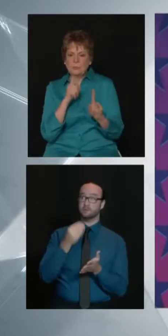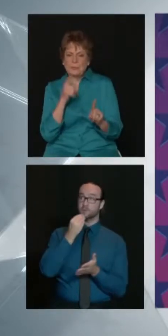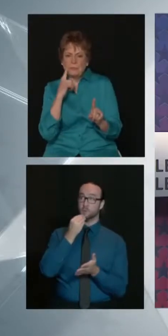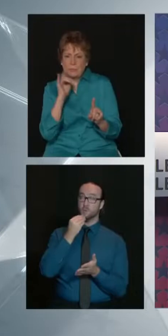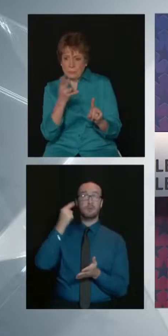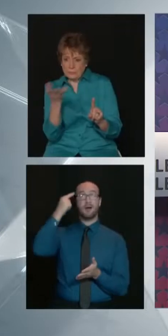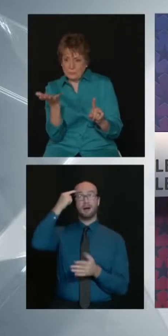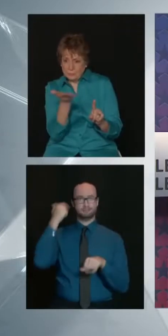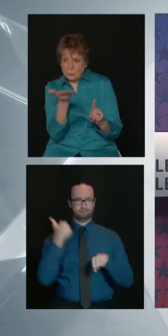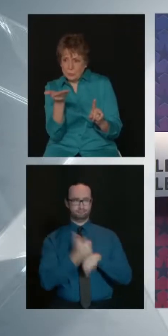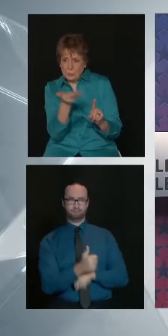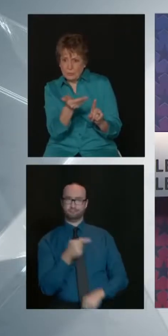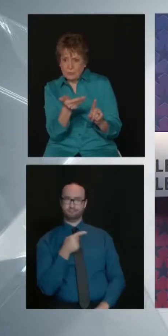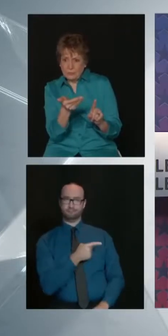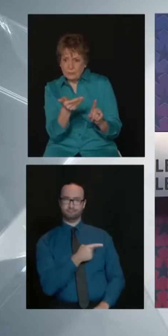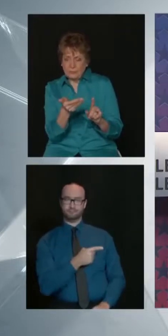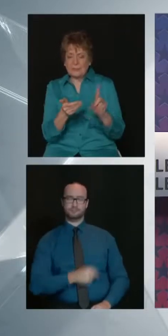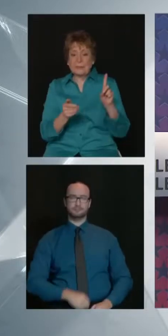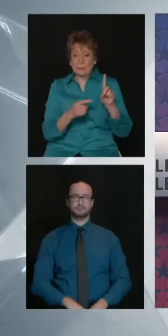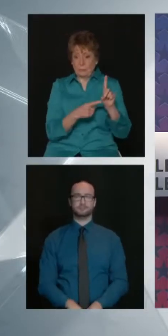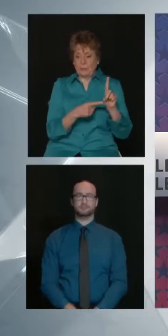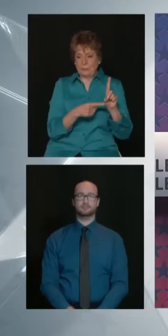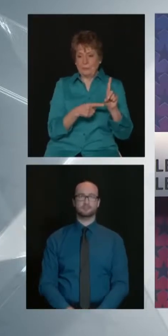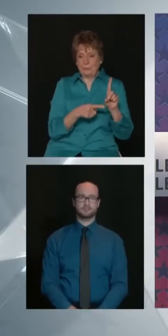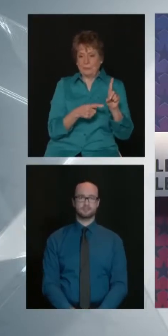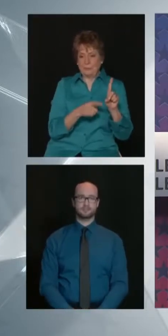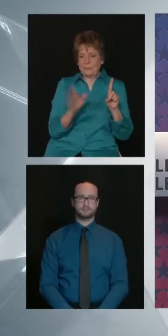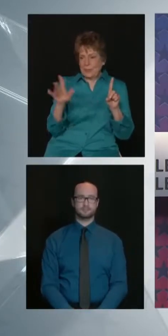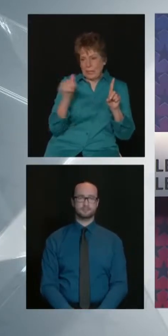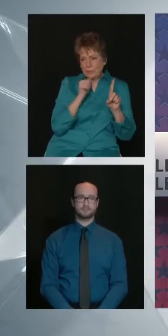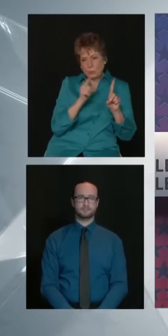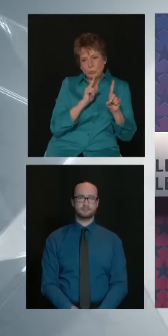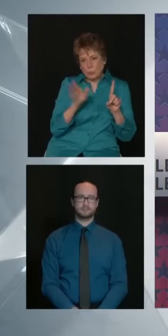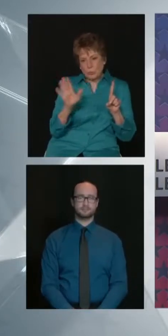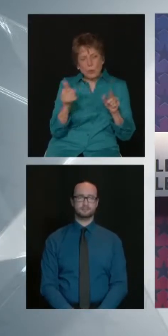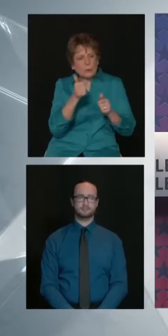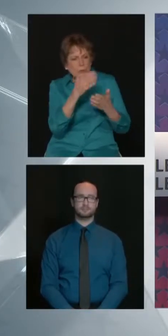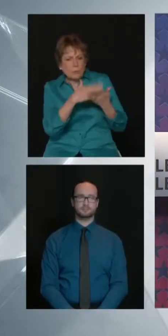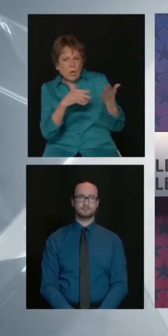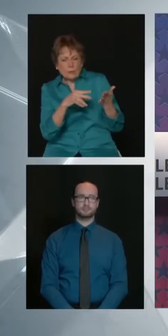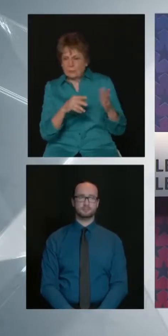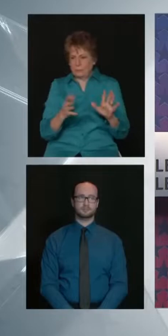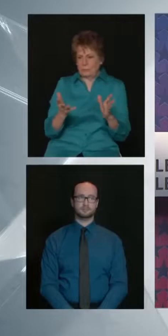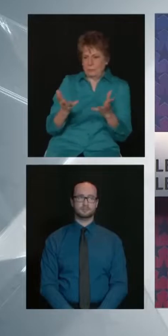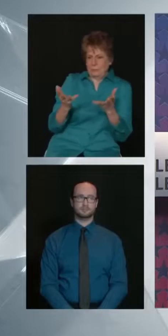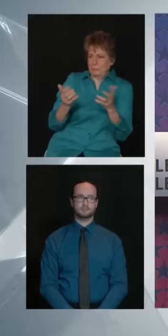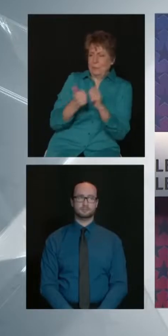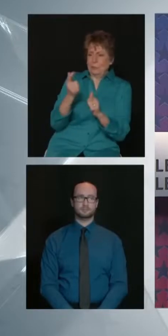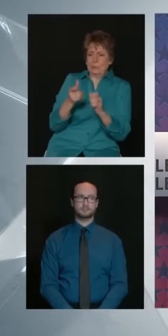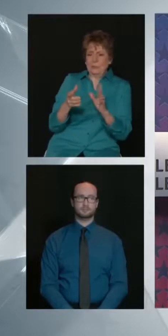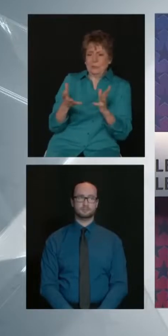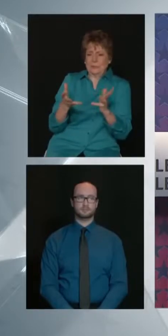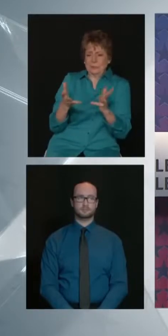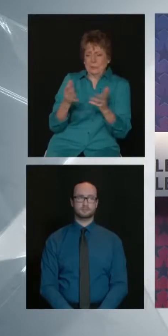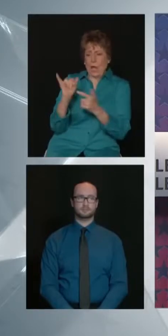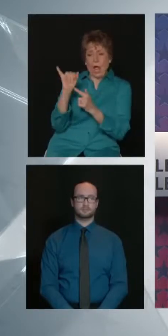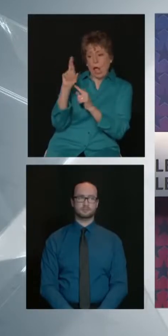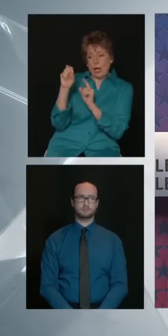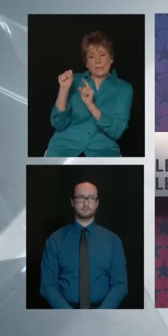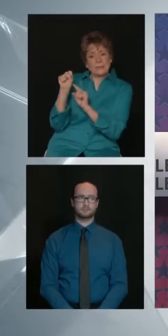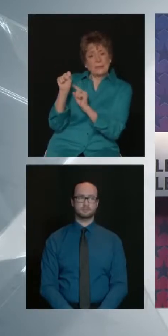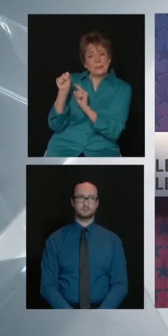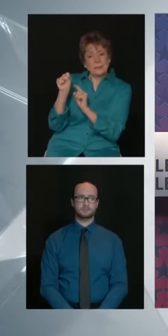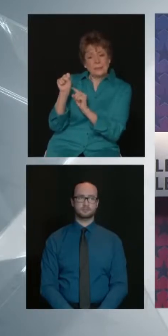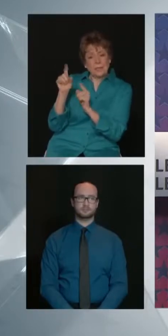Which part? Well, and a lot of it. But the IRS part, you know, we need folks in government to